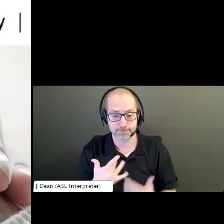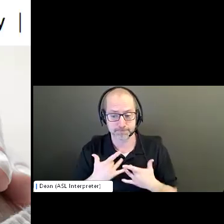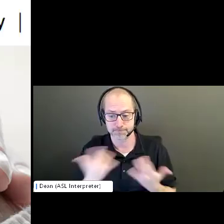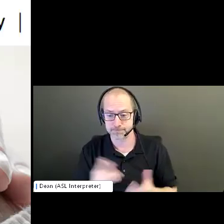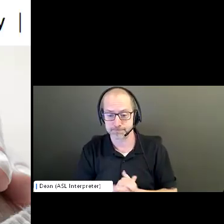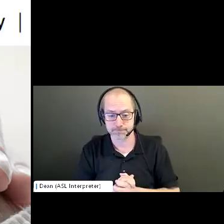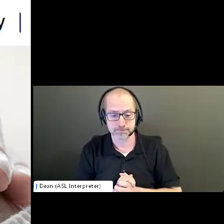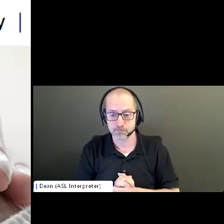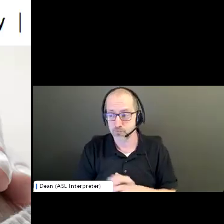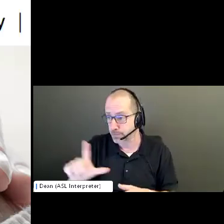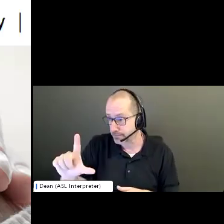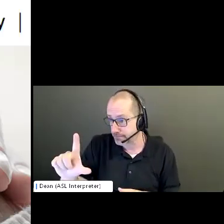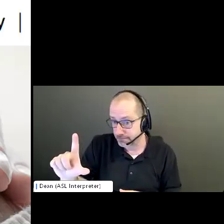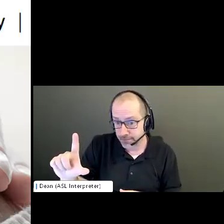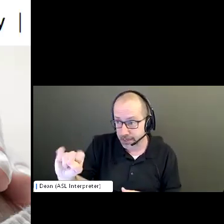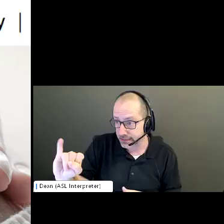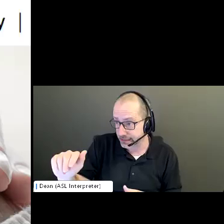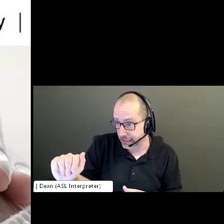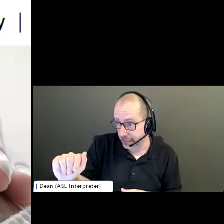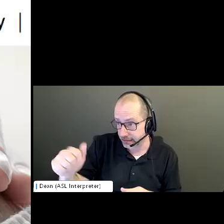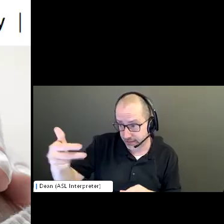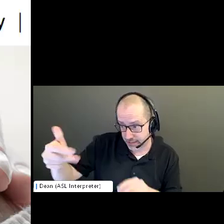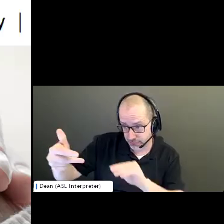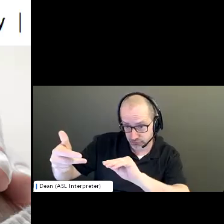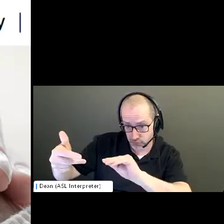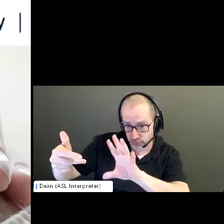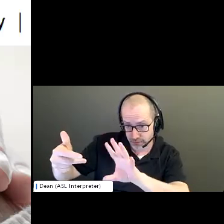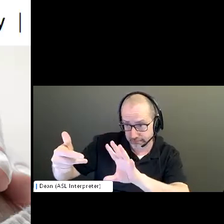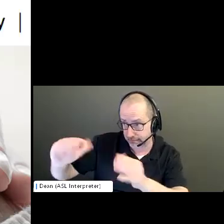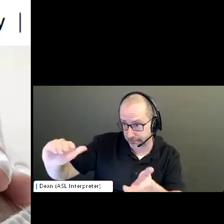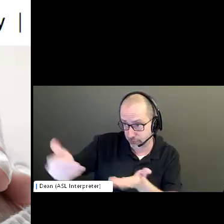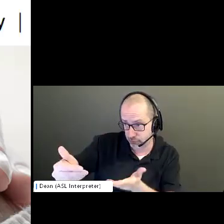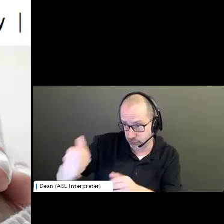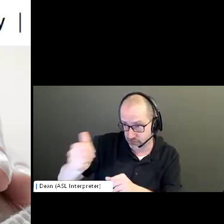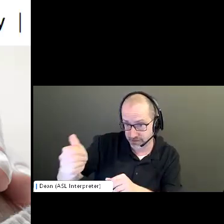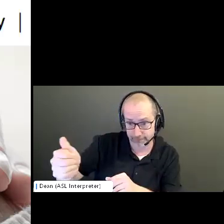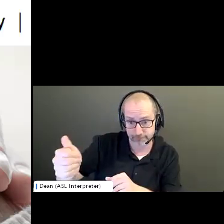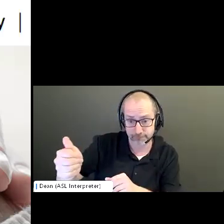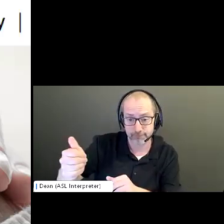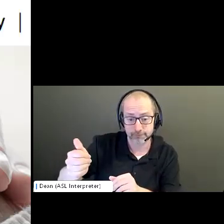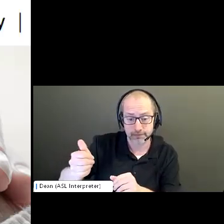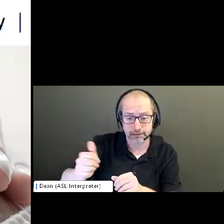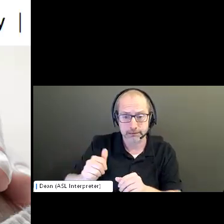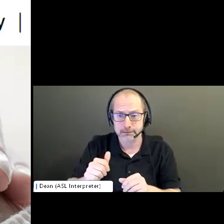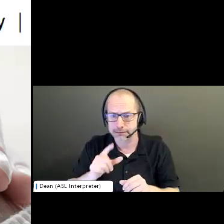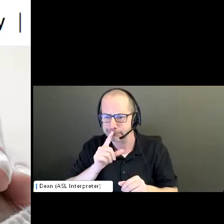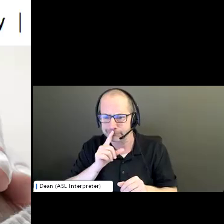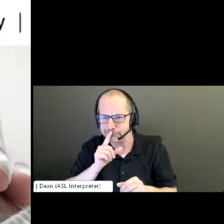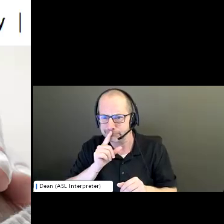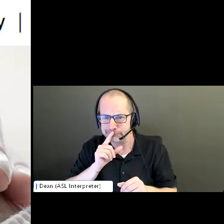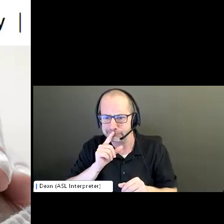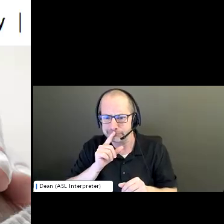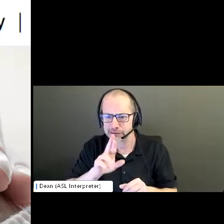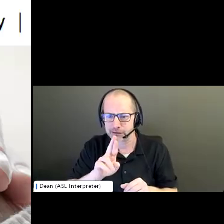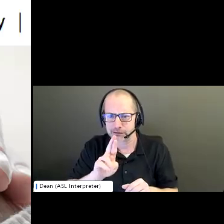So Lisa, turn your camera on and introduce yourself. I don't think they're here.